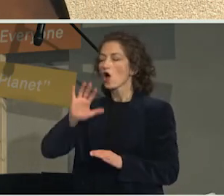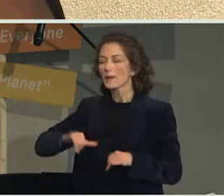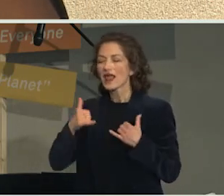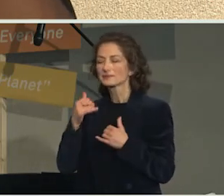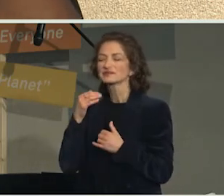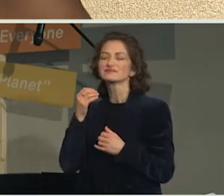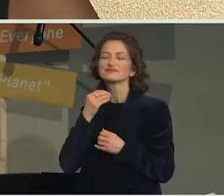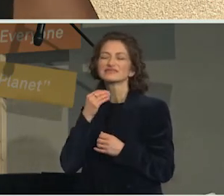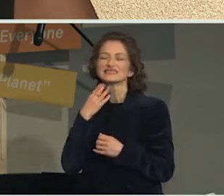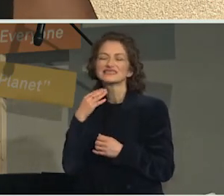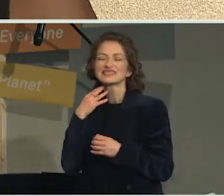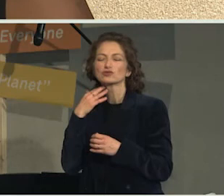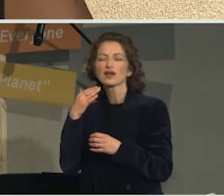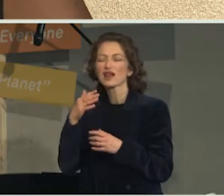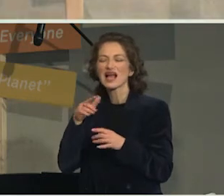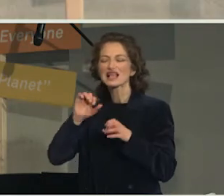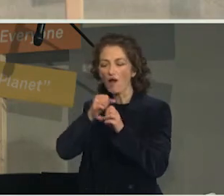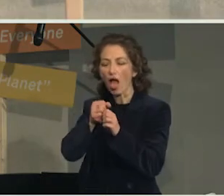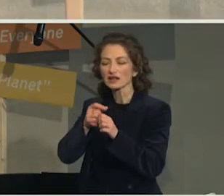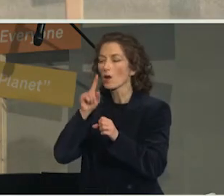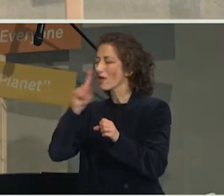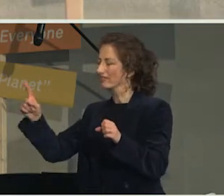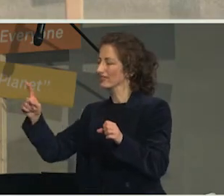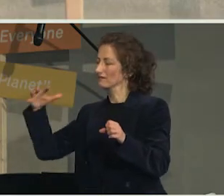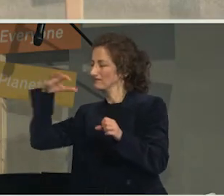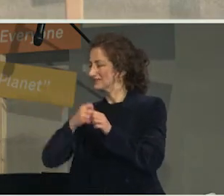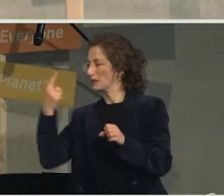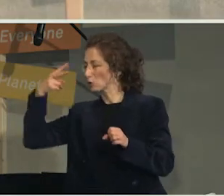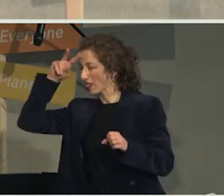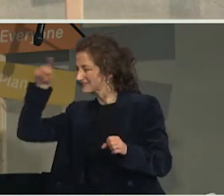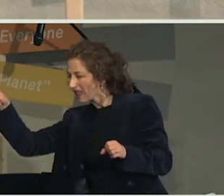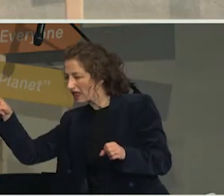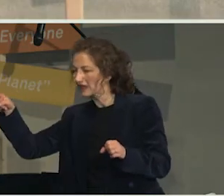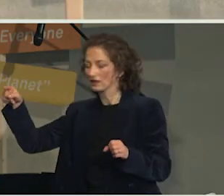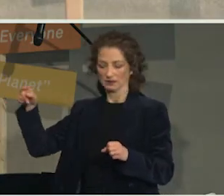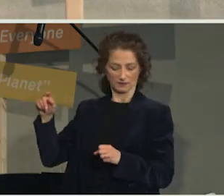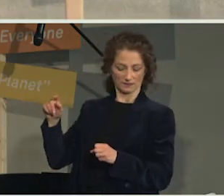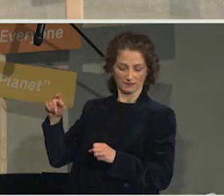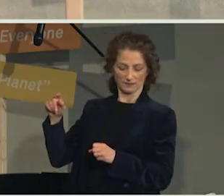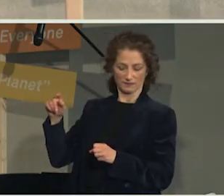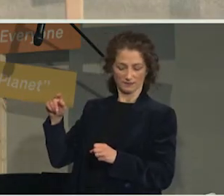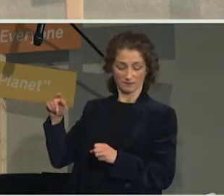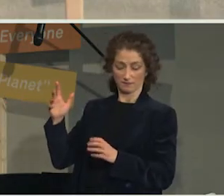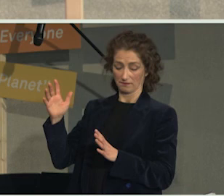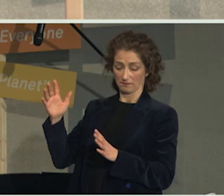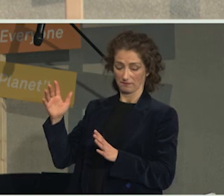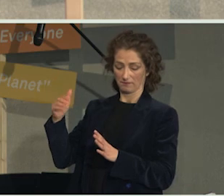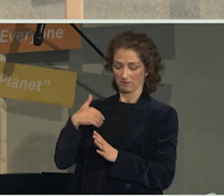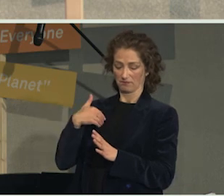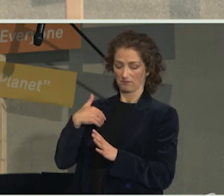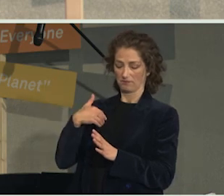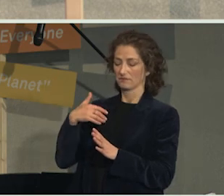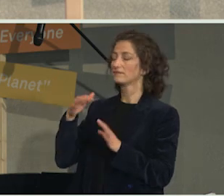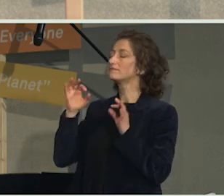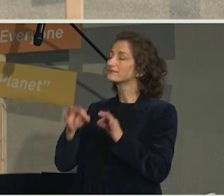their perpetrators are the police. It's at least, as I see it, why trickle-down politics and wait-your-turn rhetorics can't exist along